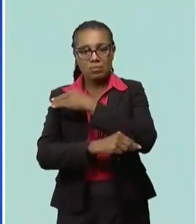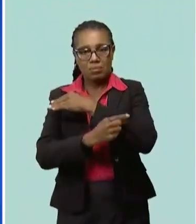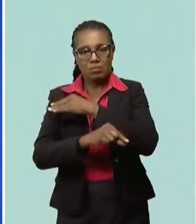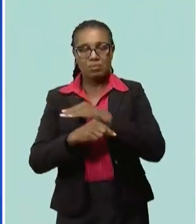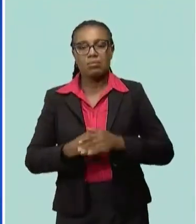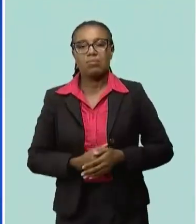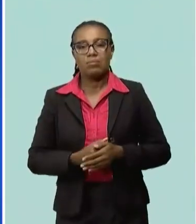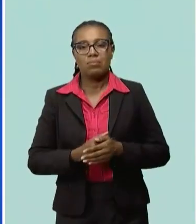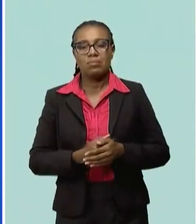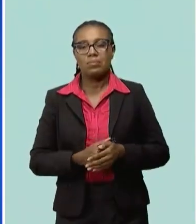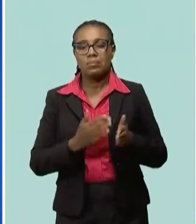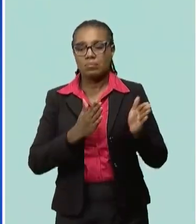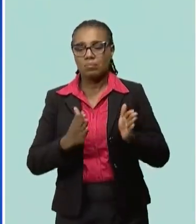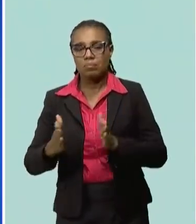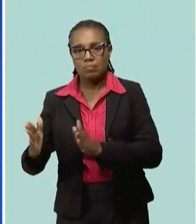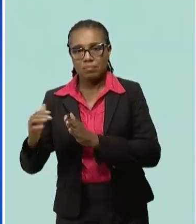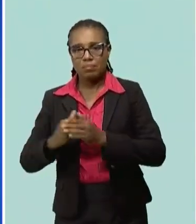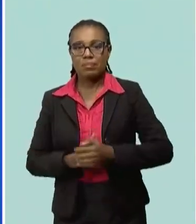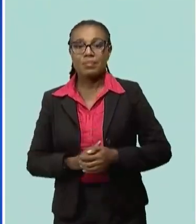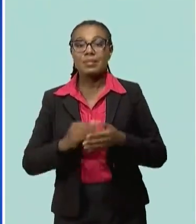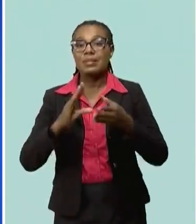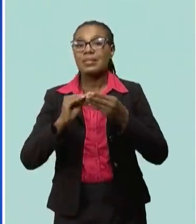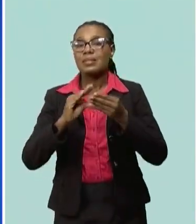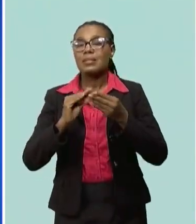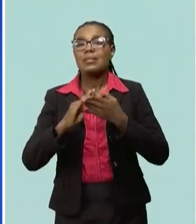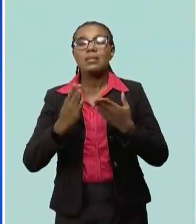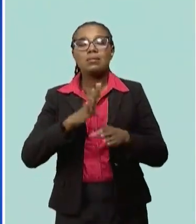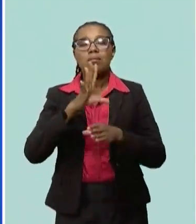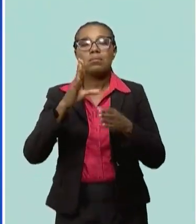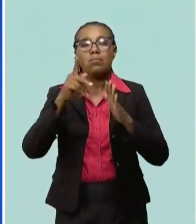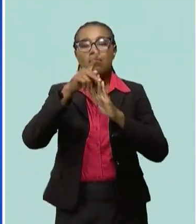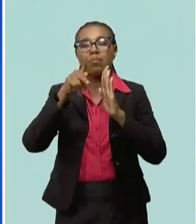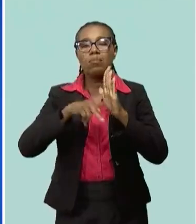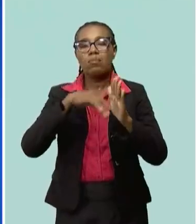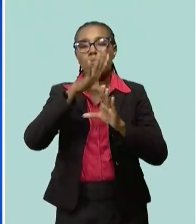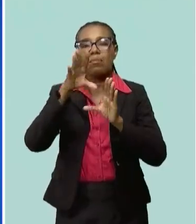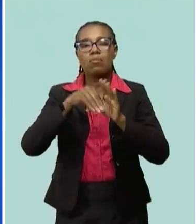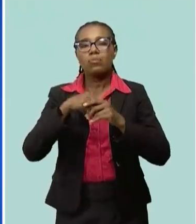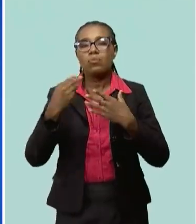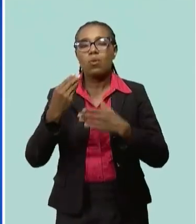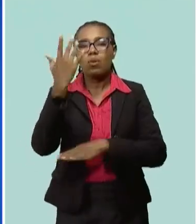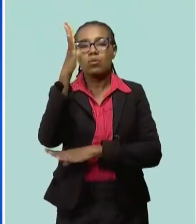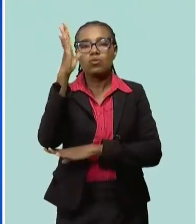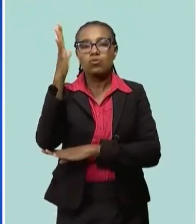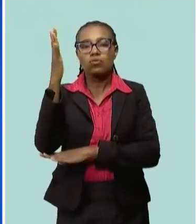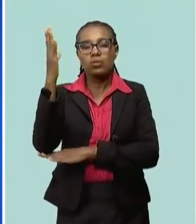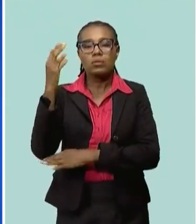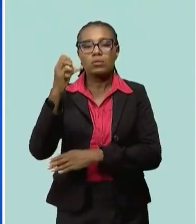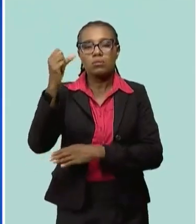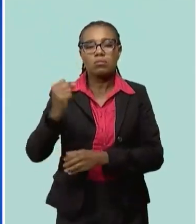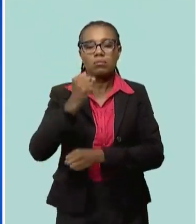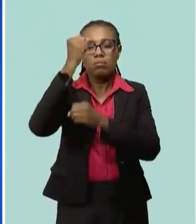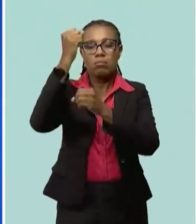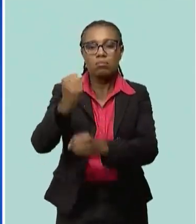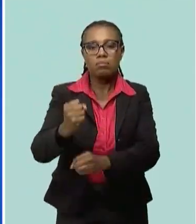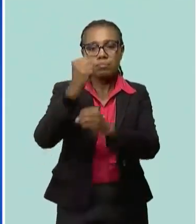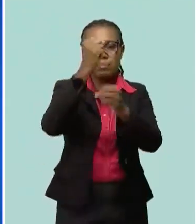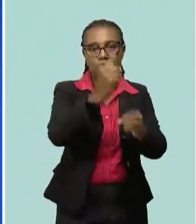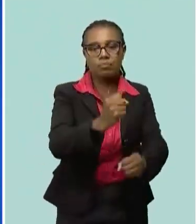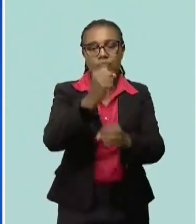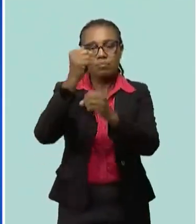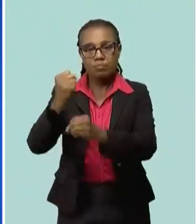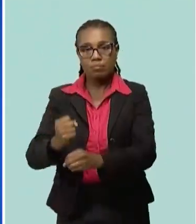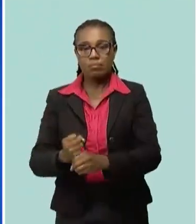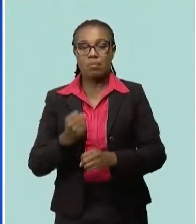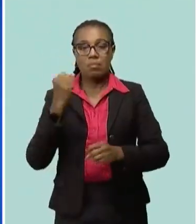Mr. Luther says the project also includes planting thousands of trees. Several youngsters in the Juvenile Liaison Scheme